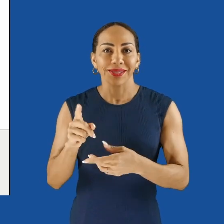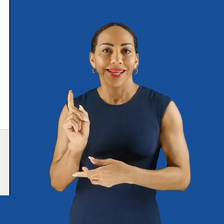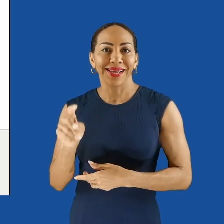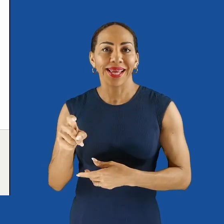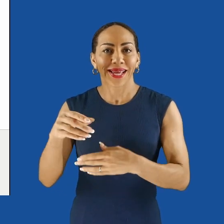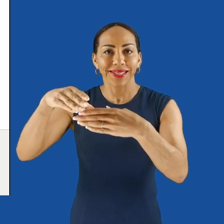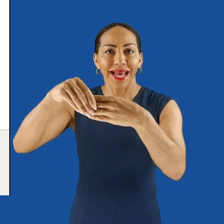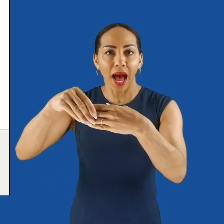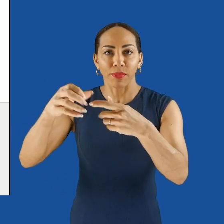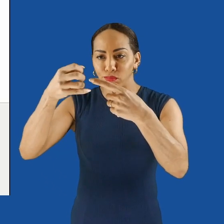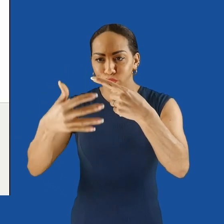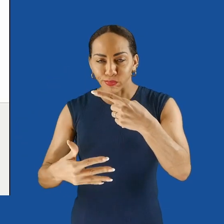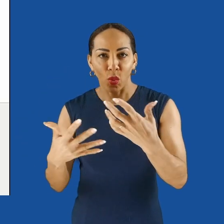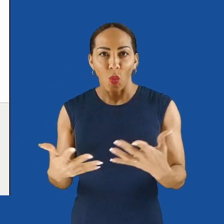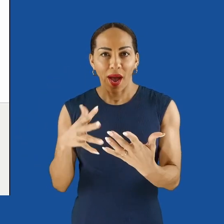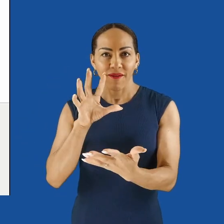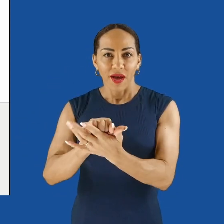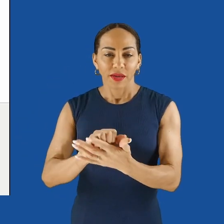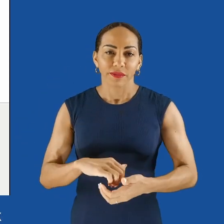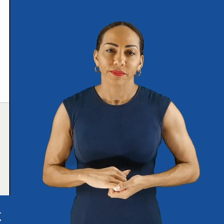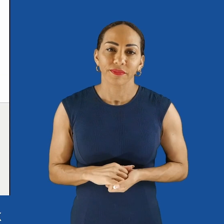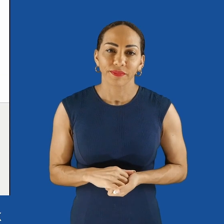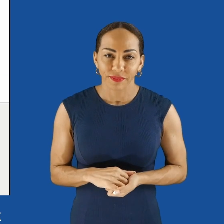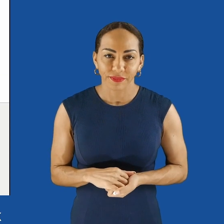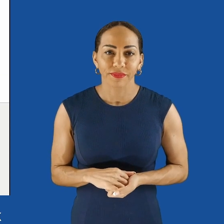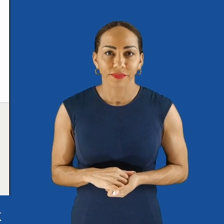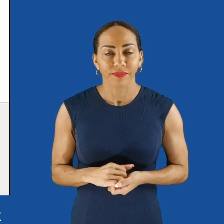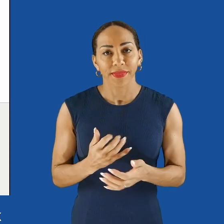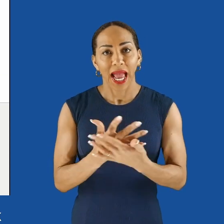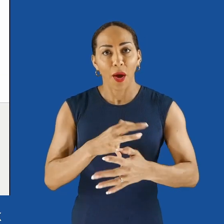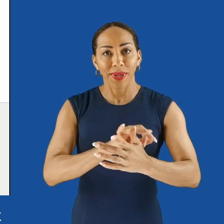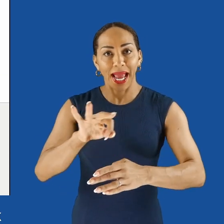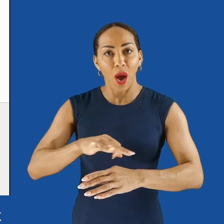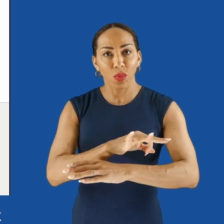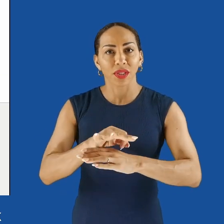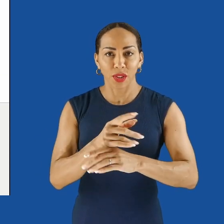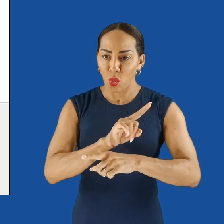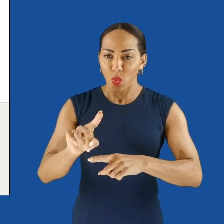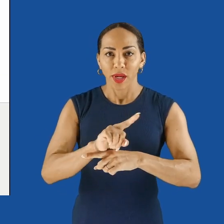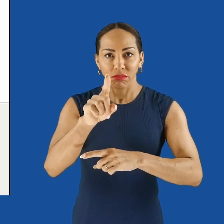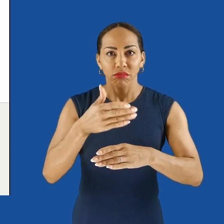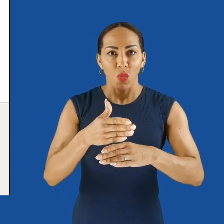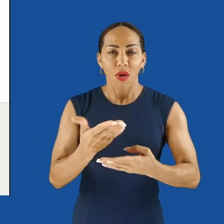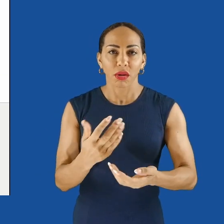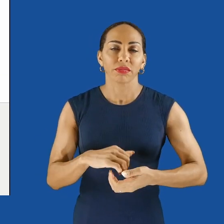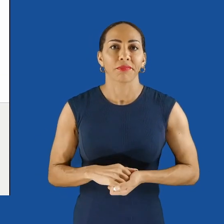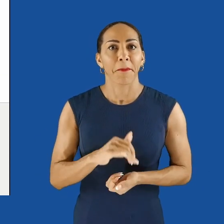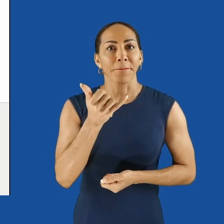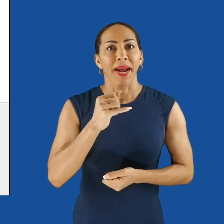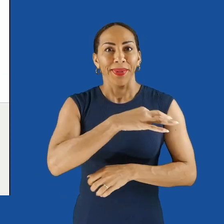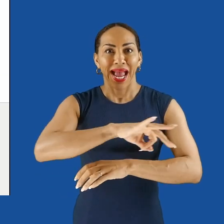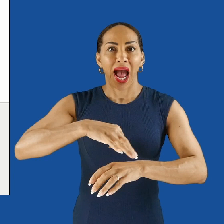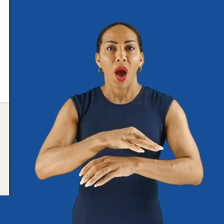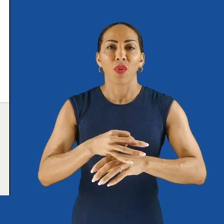I've typed in my unique taxpayer reference. How many hours do you work per week? If your hours can be different